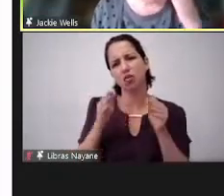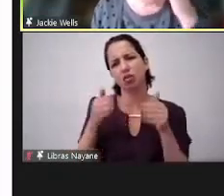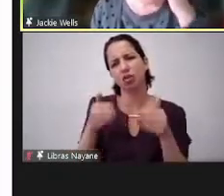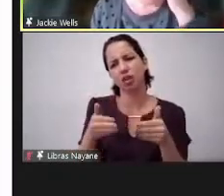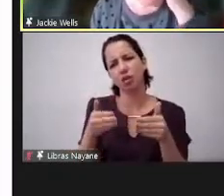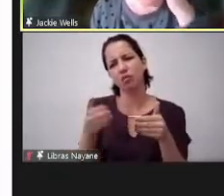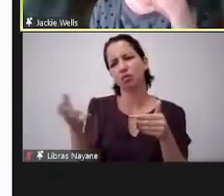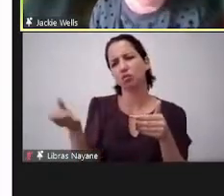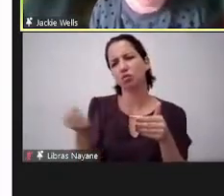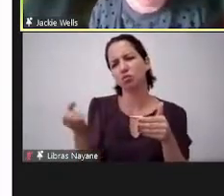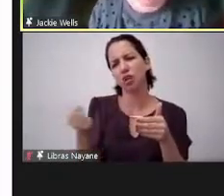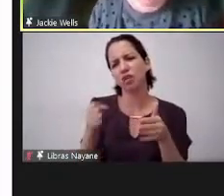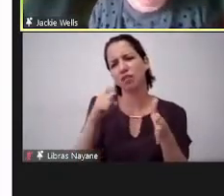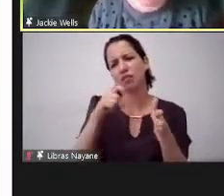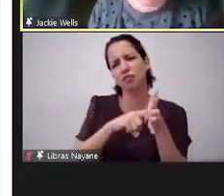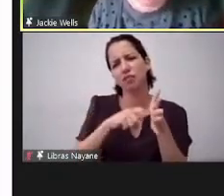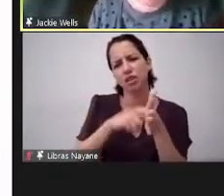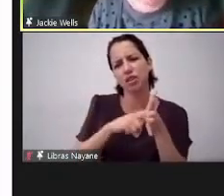to pay.